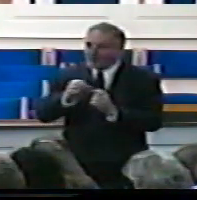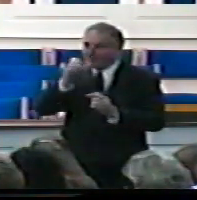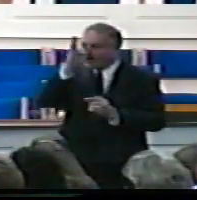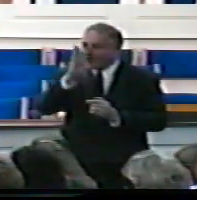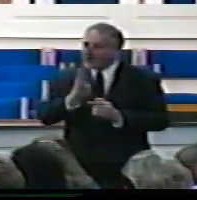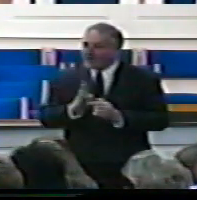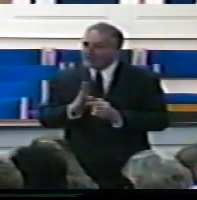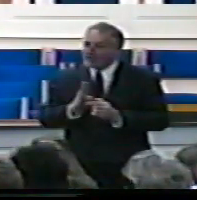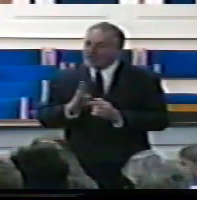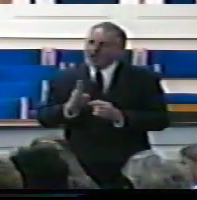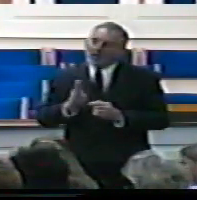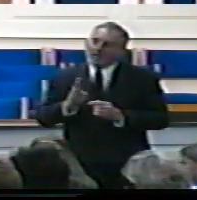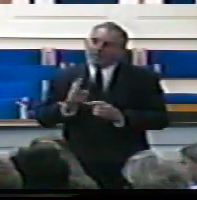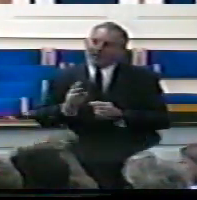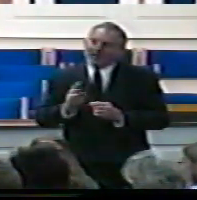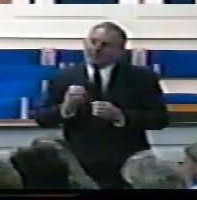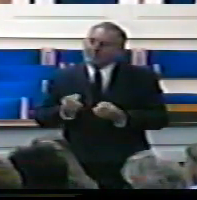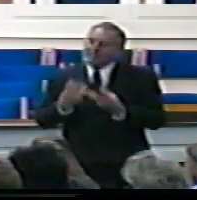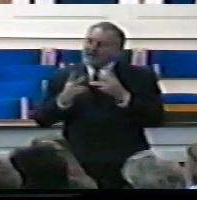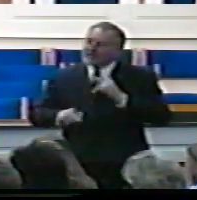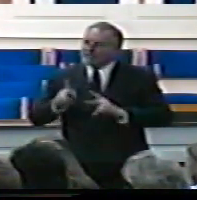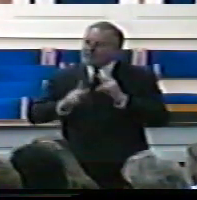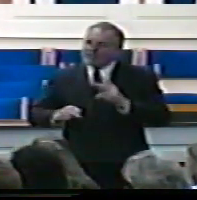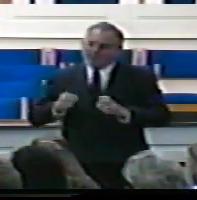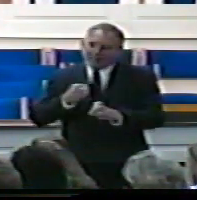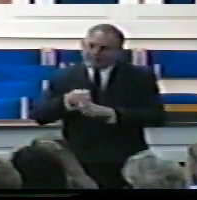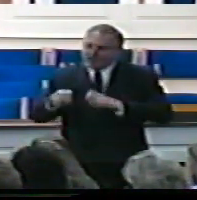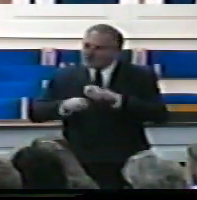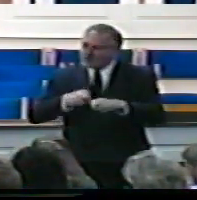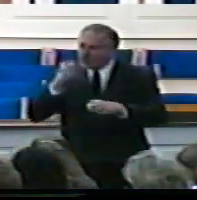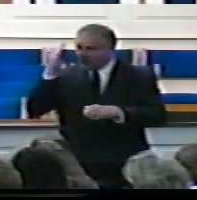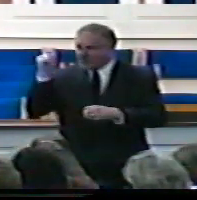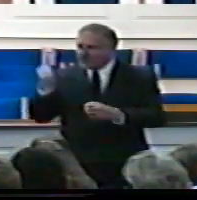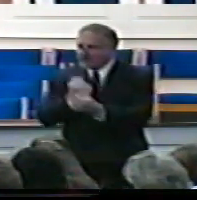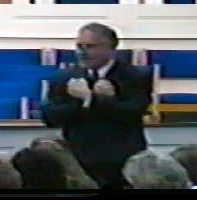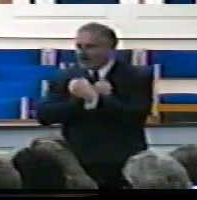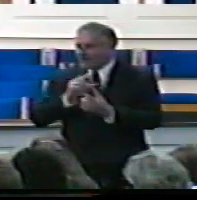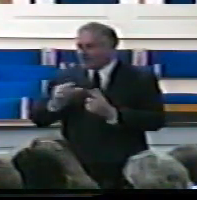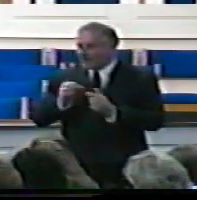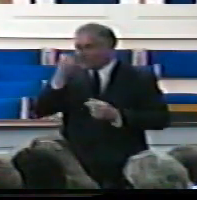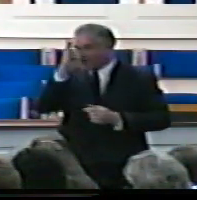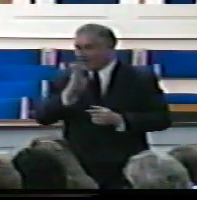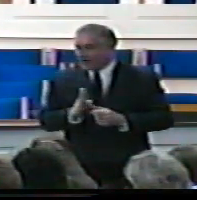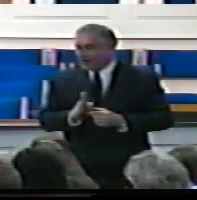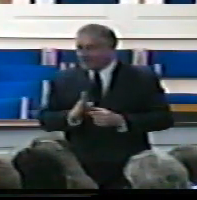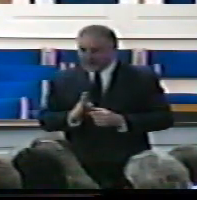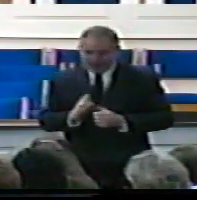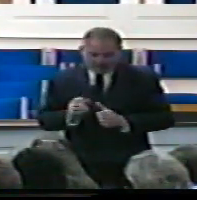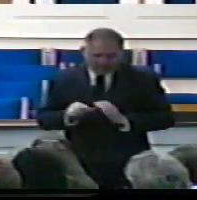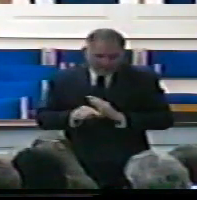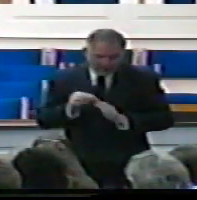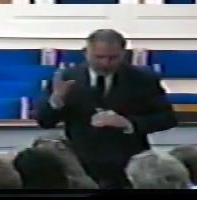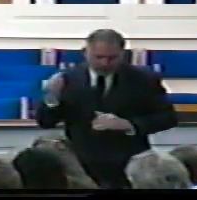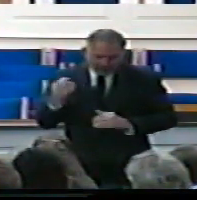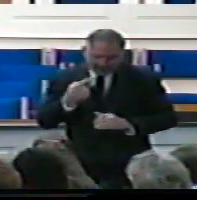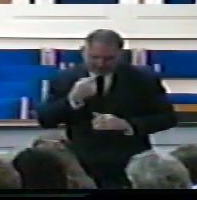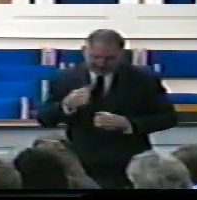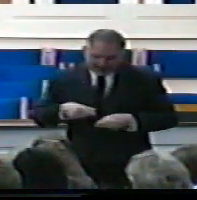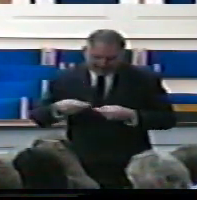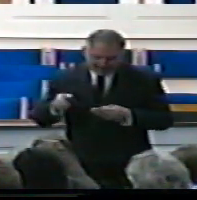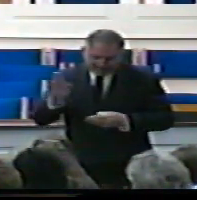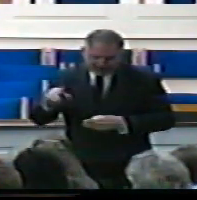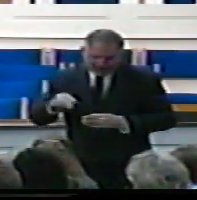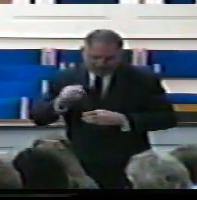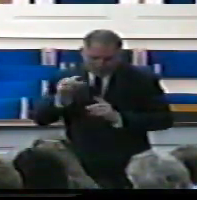we have the persecution of those who love the Word of God. Look at verse number 14 with me, please. He said, I have given them thy Word, and the